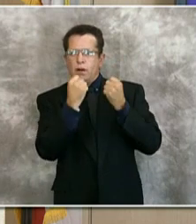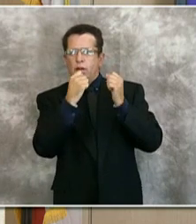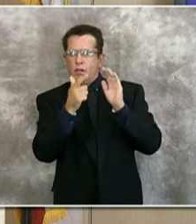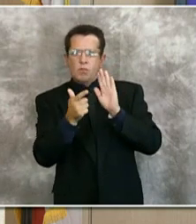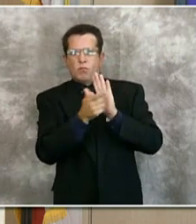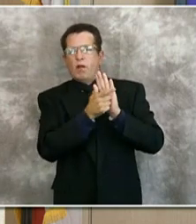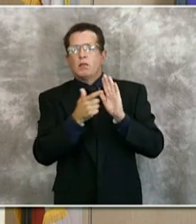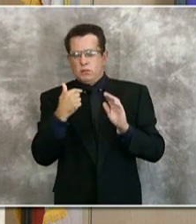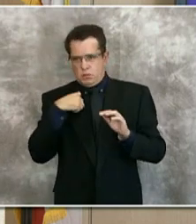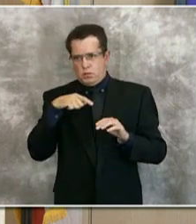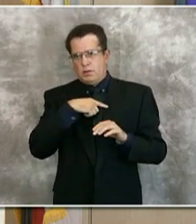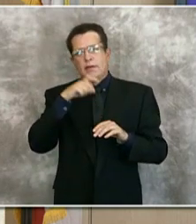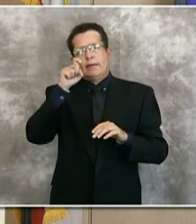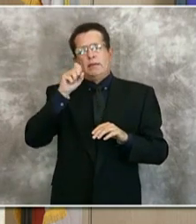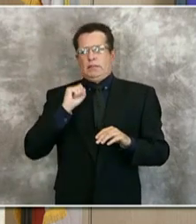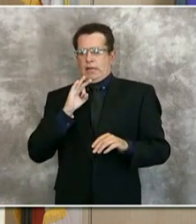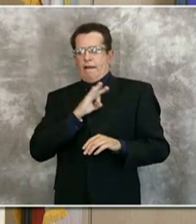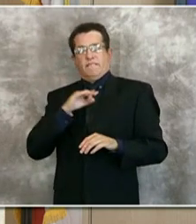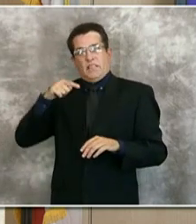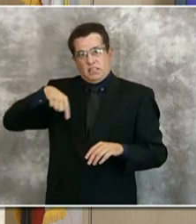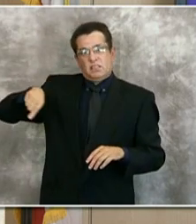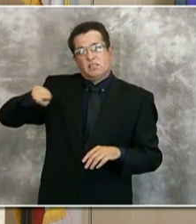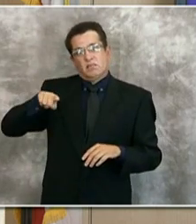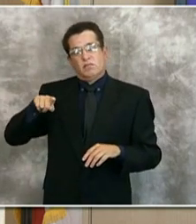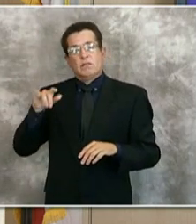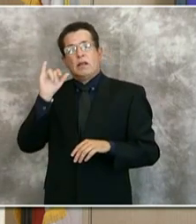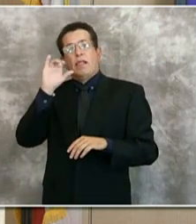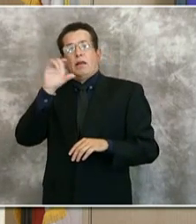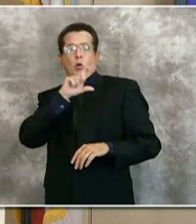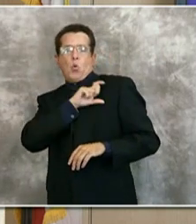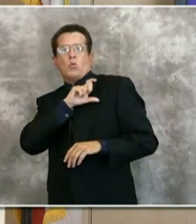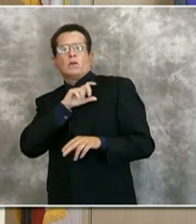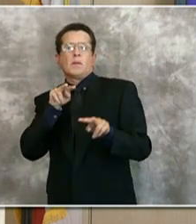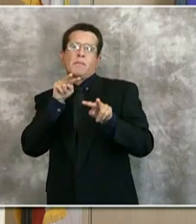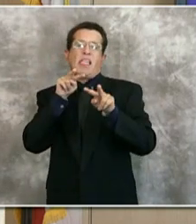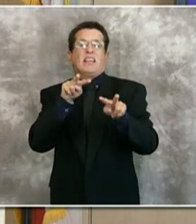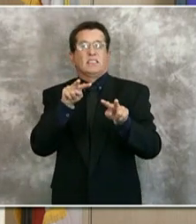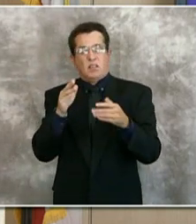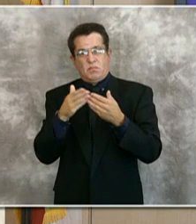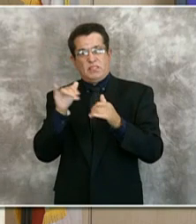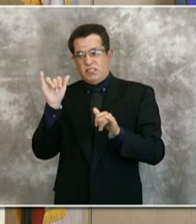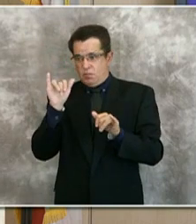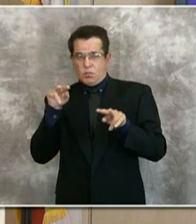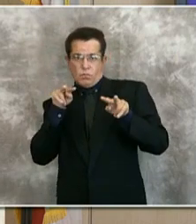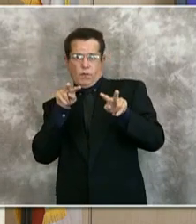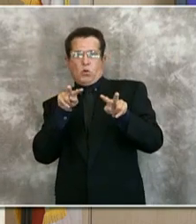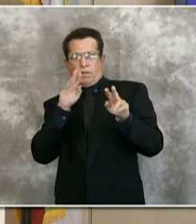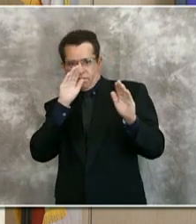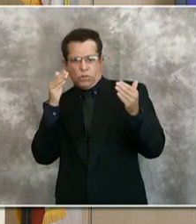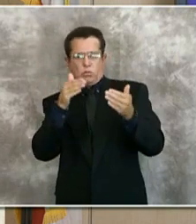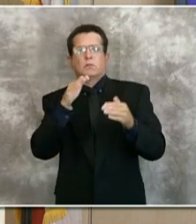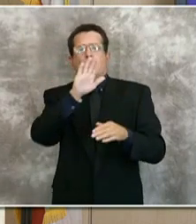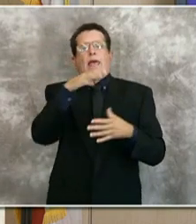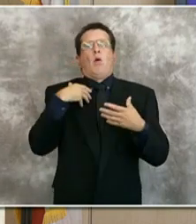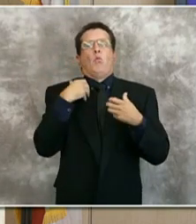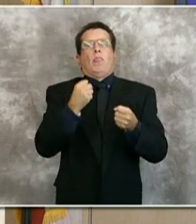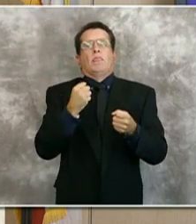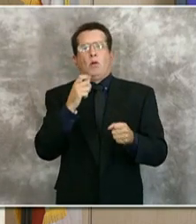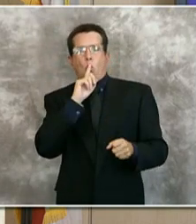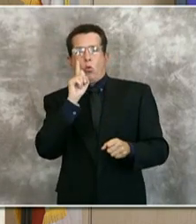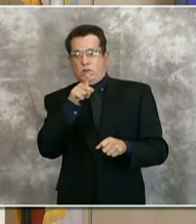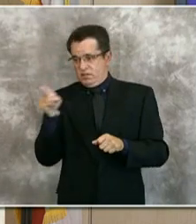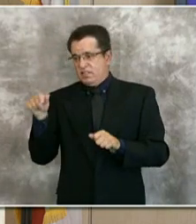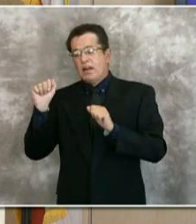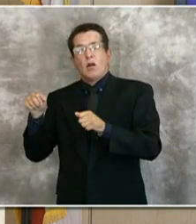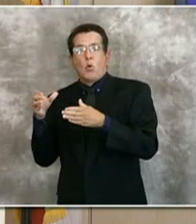and have a dedicated staffing, kind of code compliance type individuals focused on public health orders that can